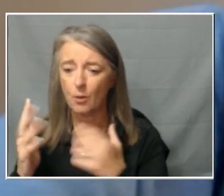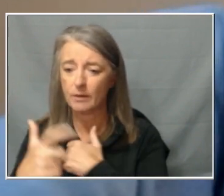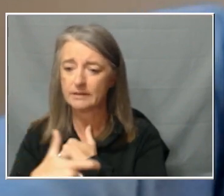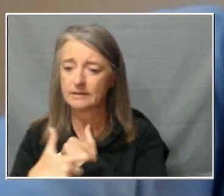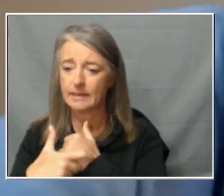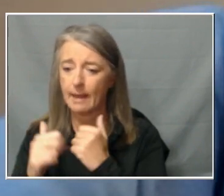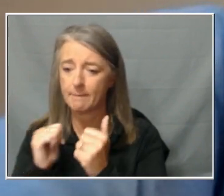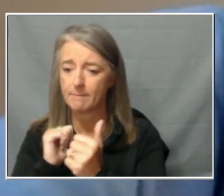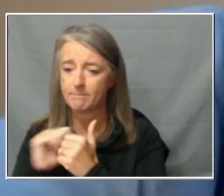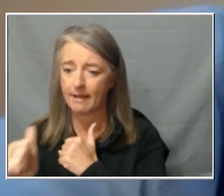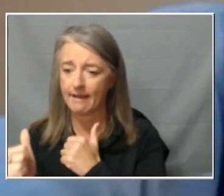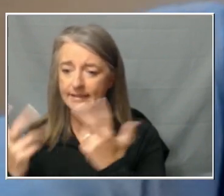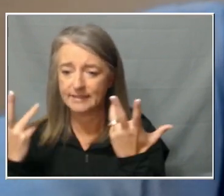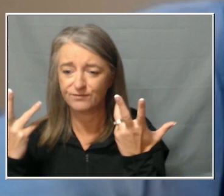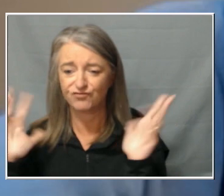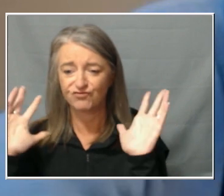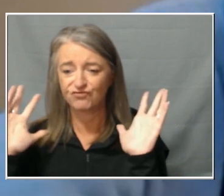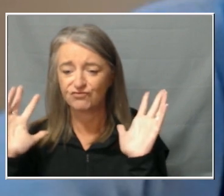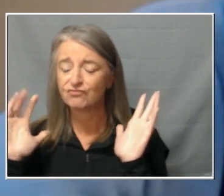had passed that